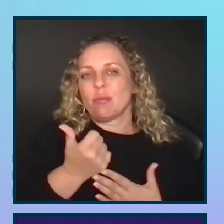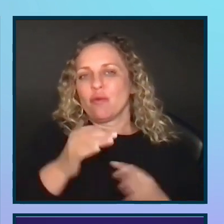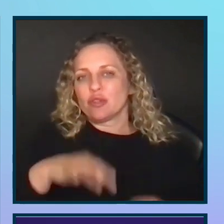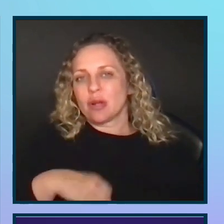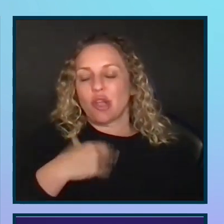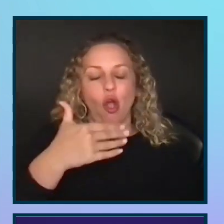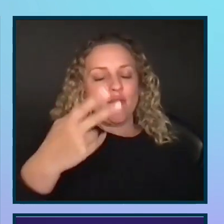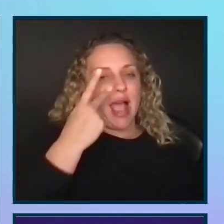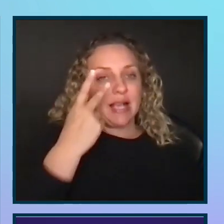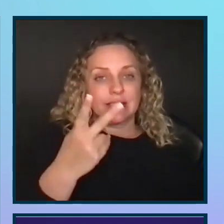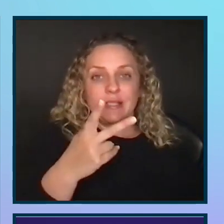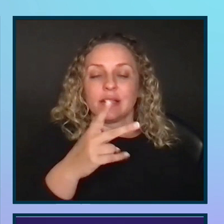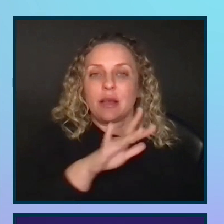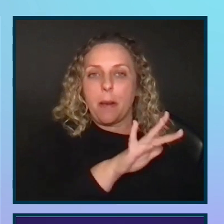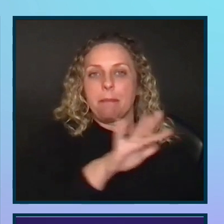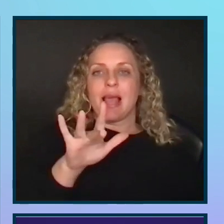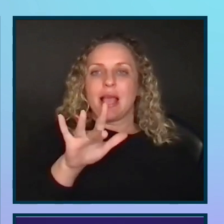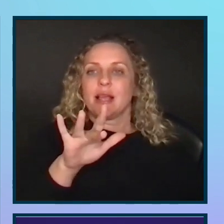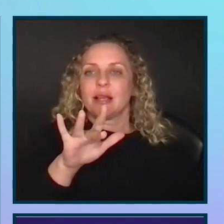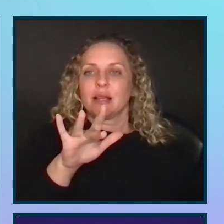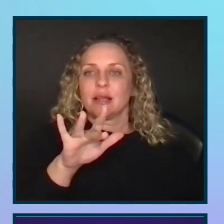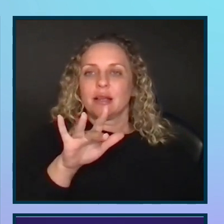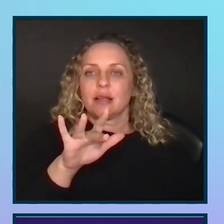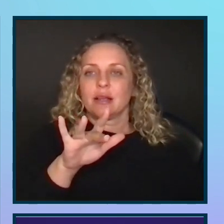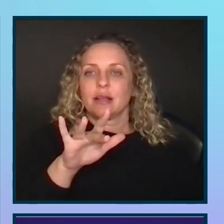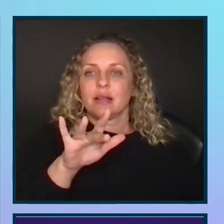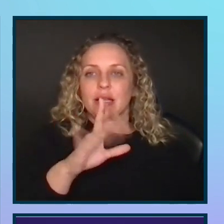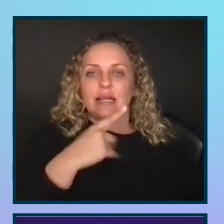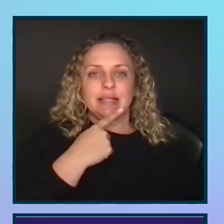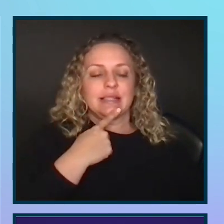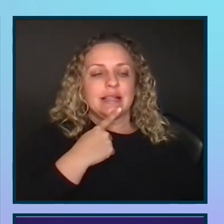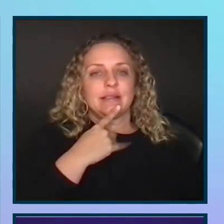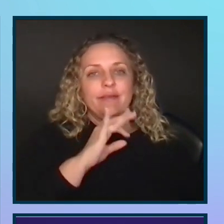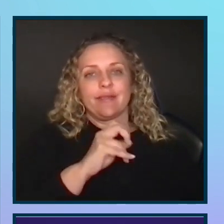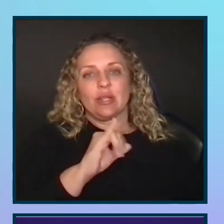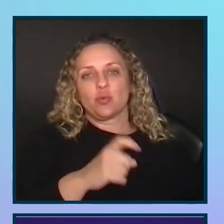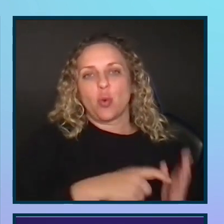where you leave a field blank and you tab out of it and it says field is required.